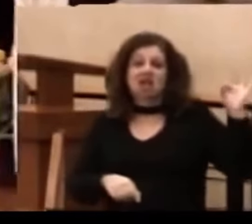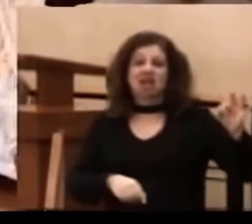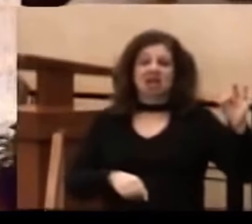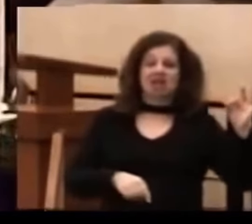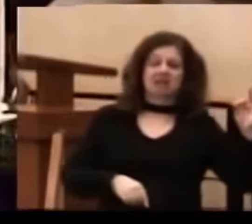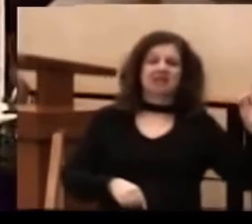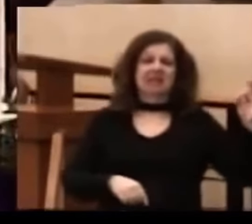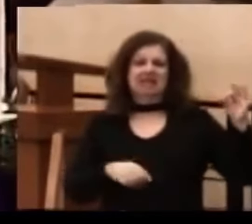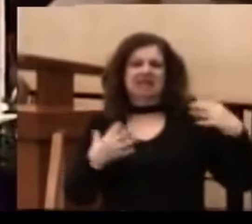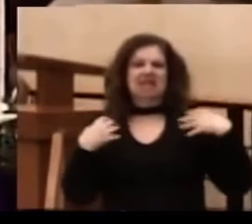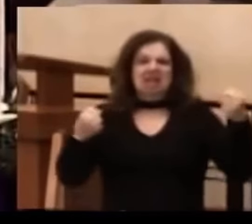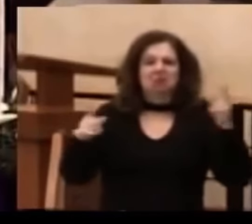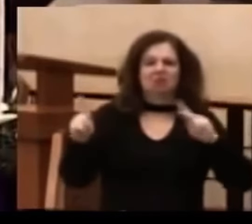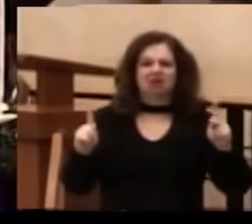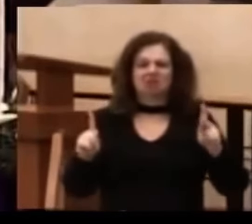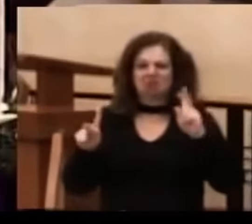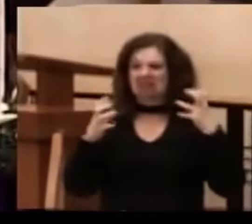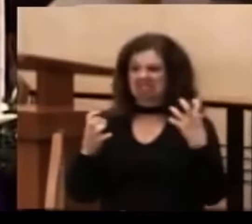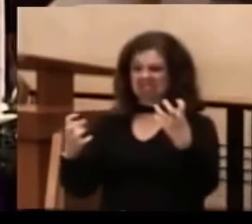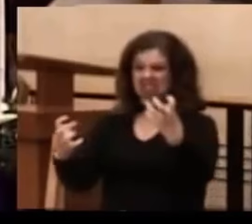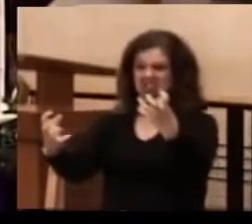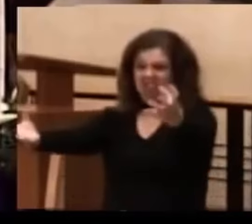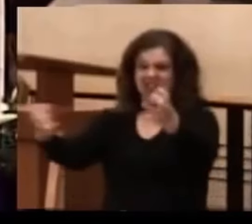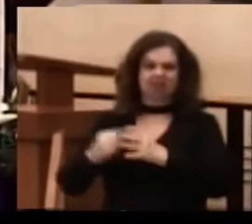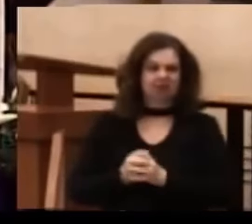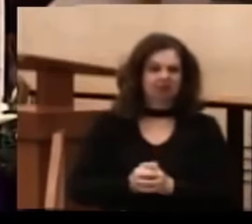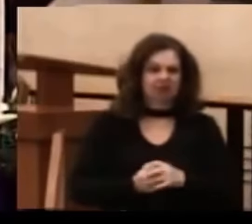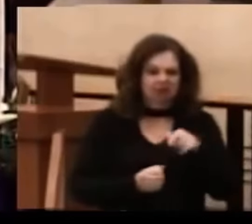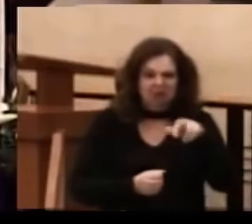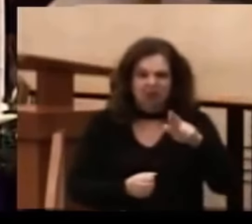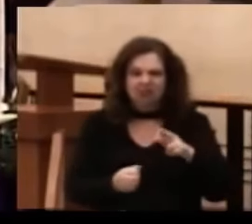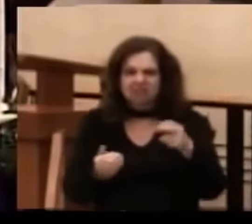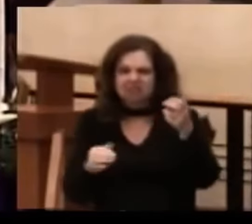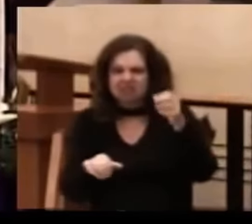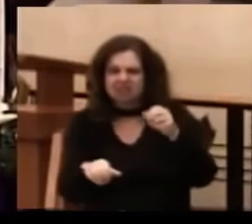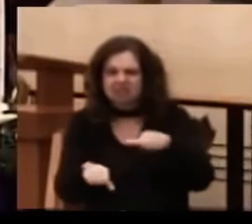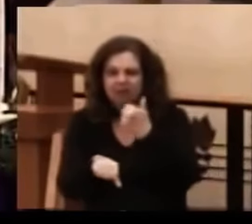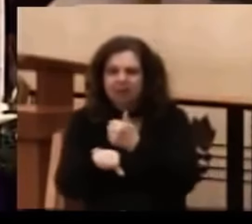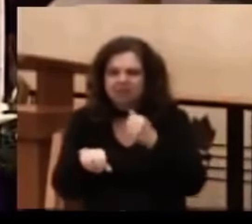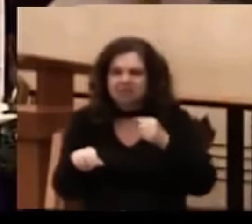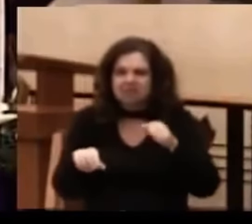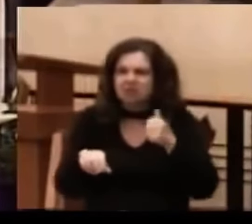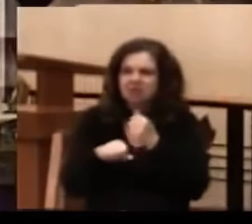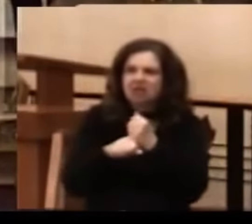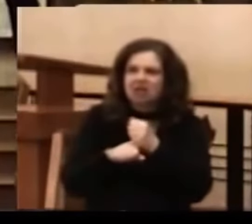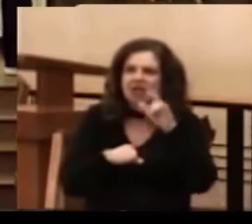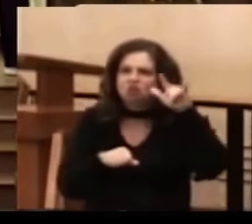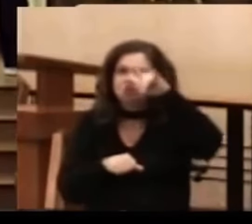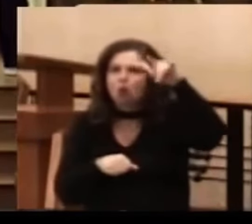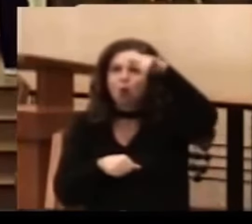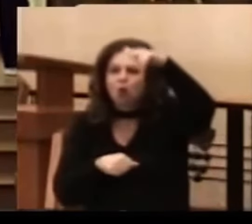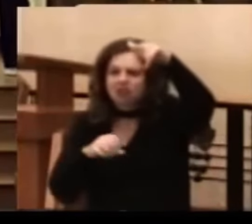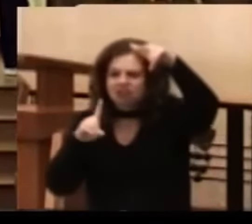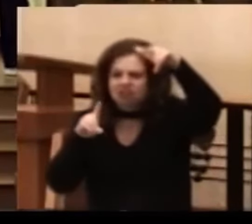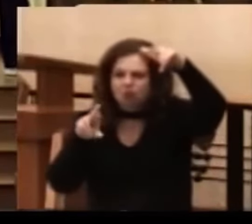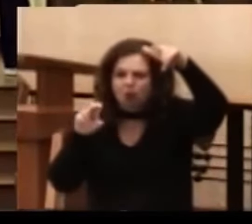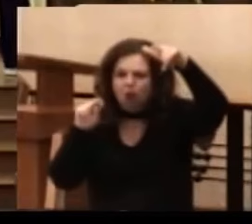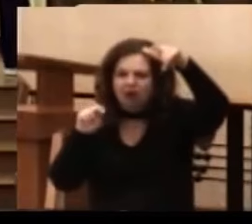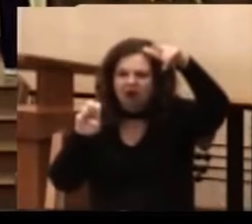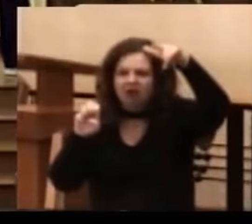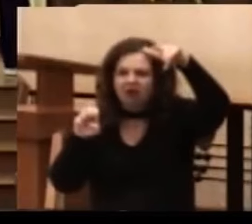and big crowd. And Peter sent up a drone and took pictures of the crowd. There were